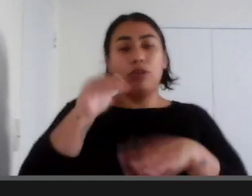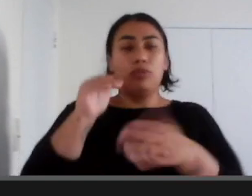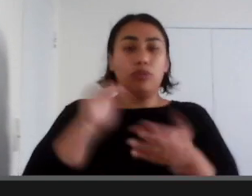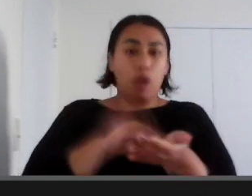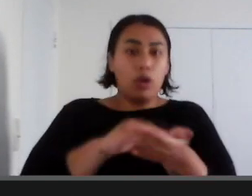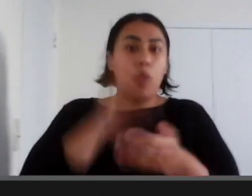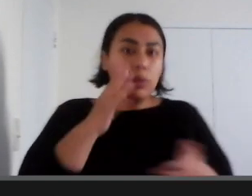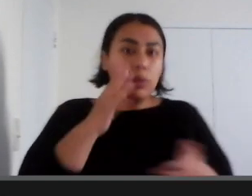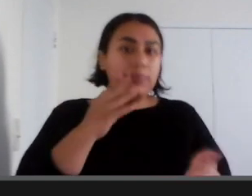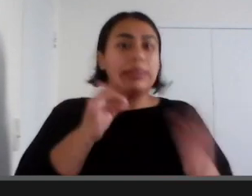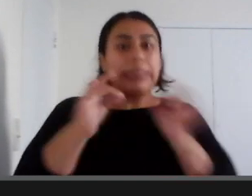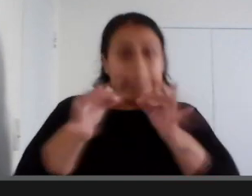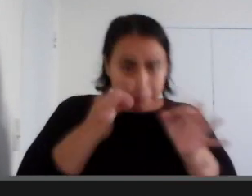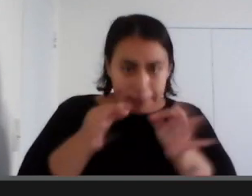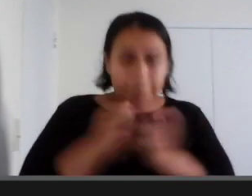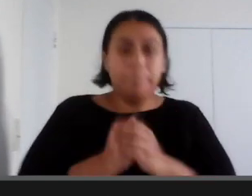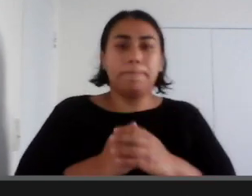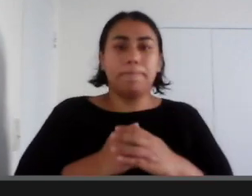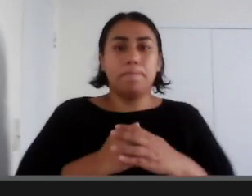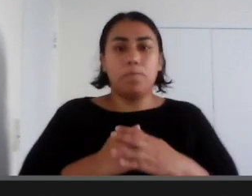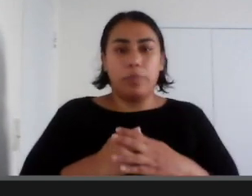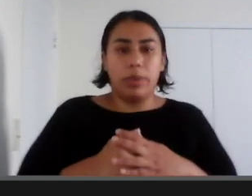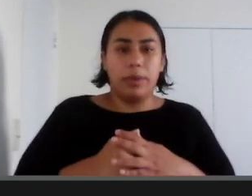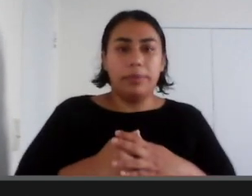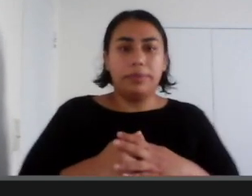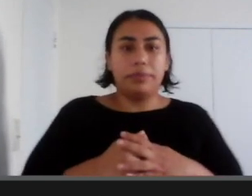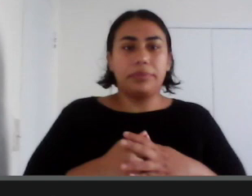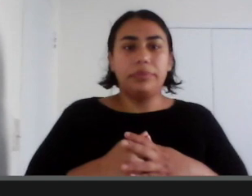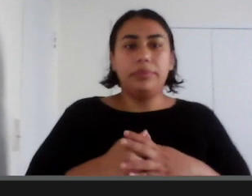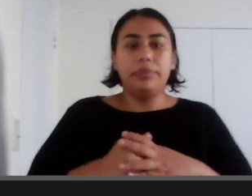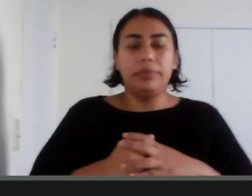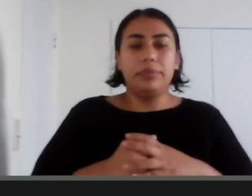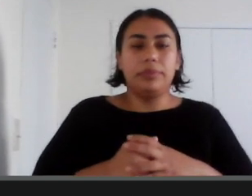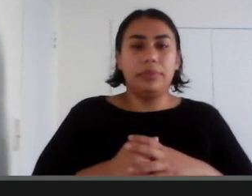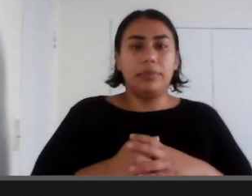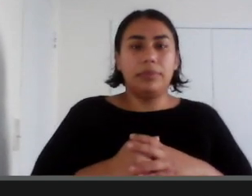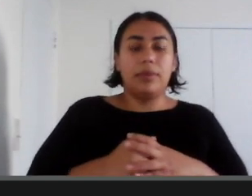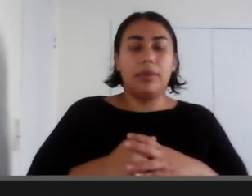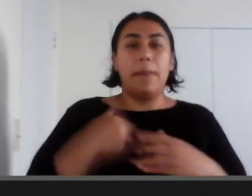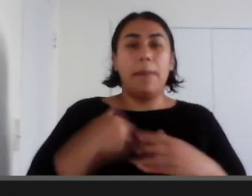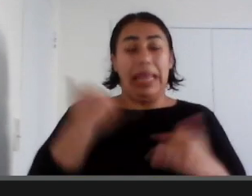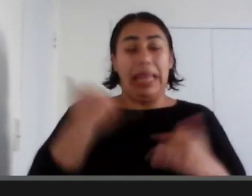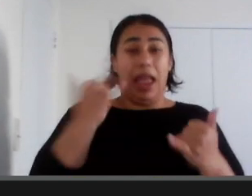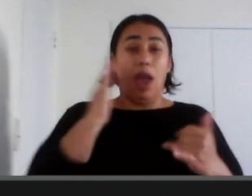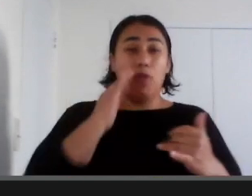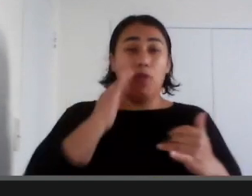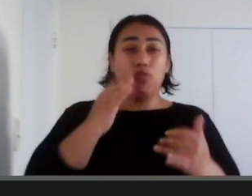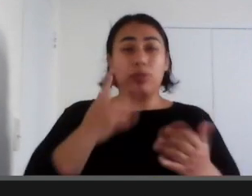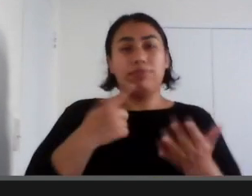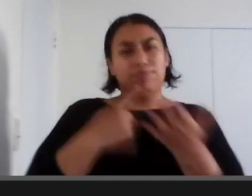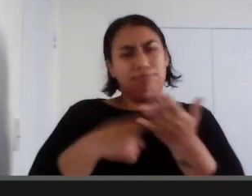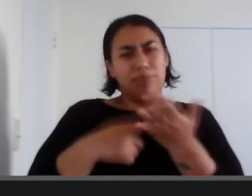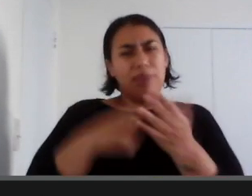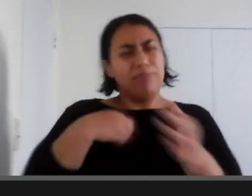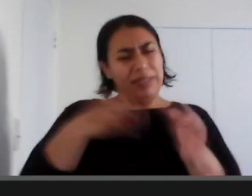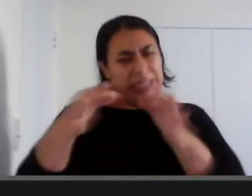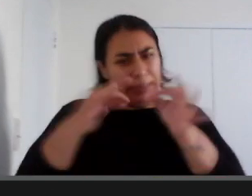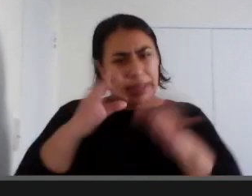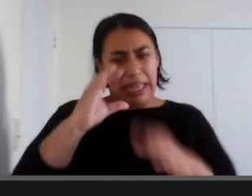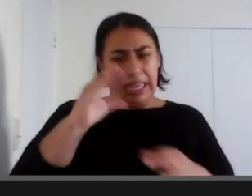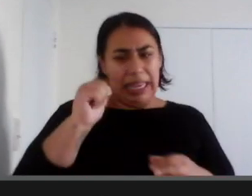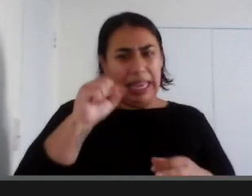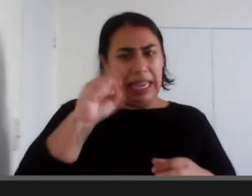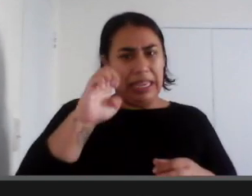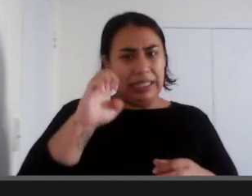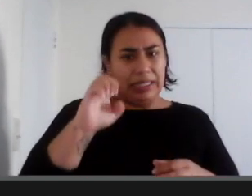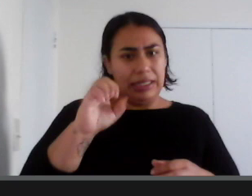Terpenes, which affect the smell and the flavor of cannabis or of any naturally occurring plant, it's said to